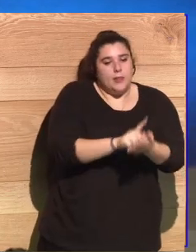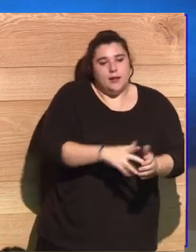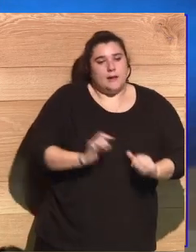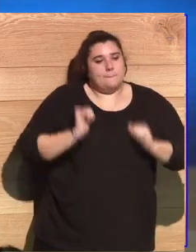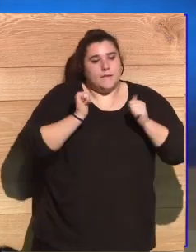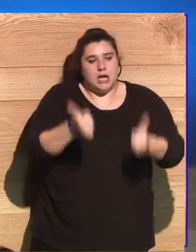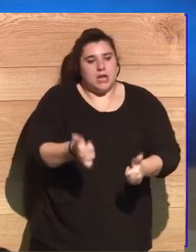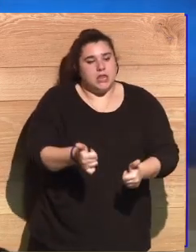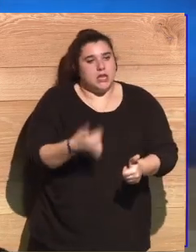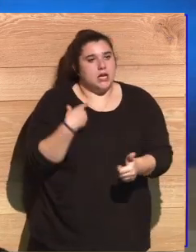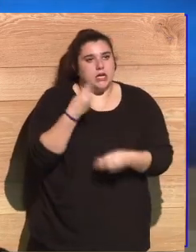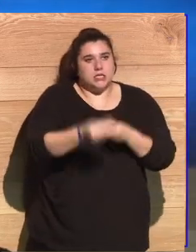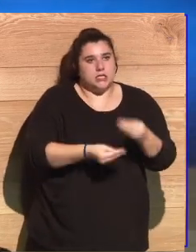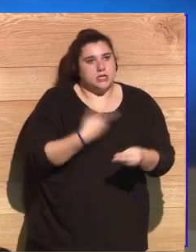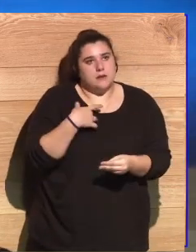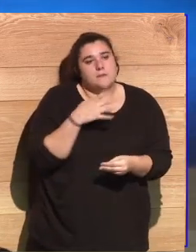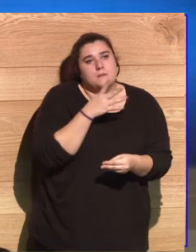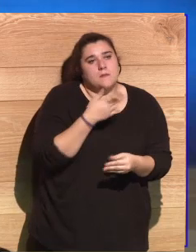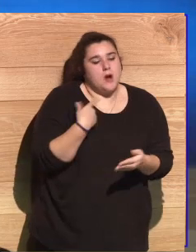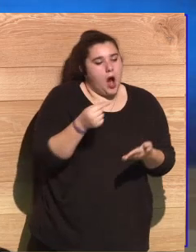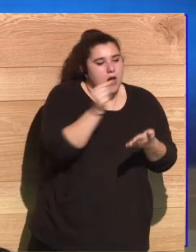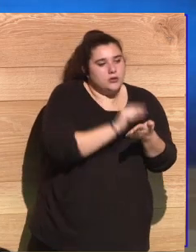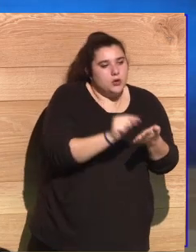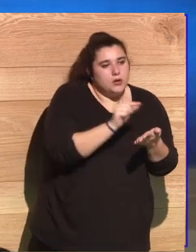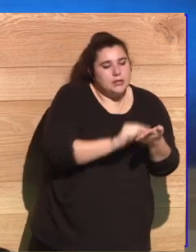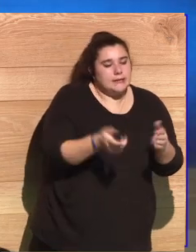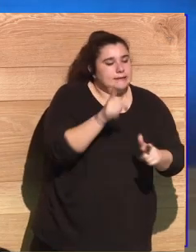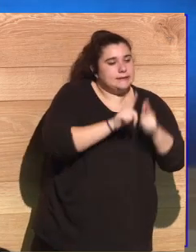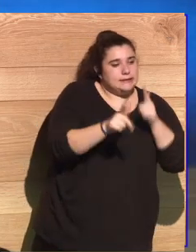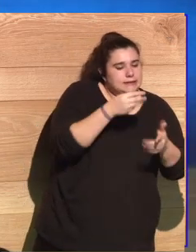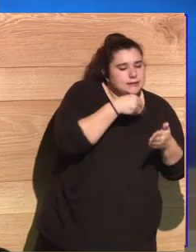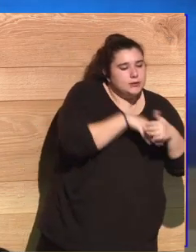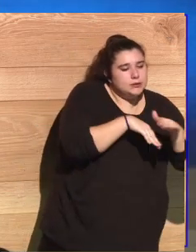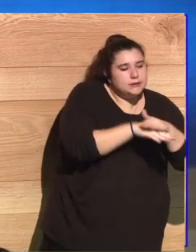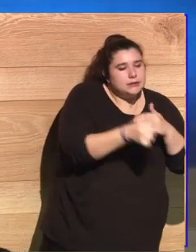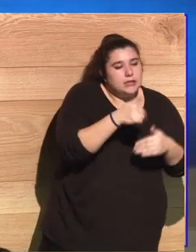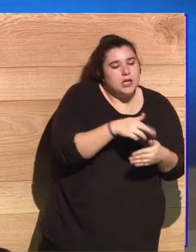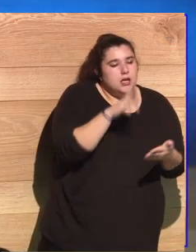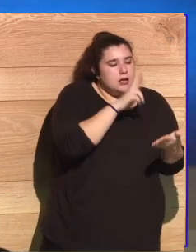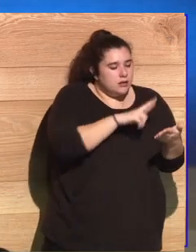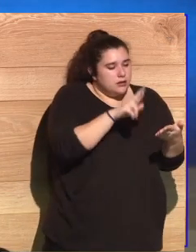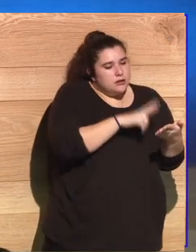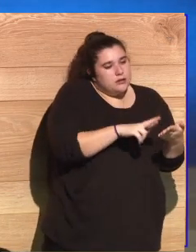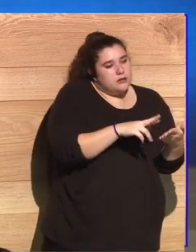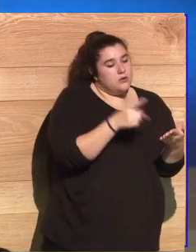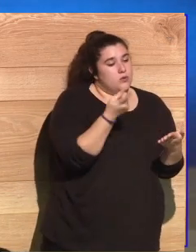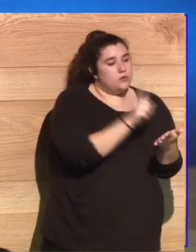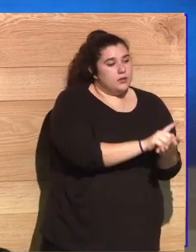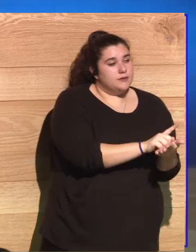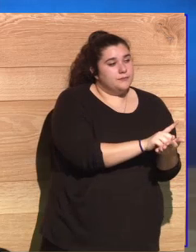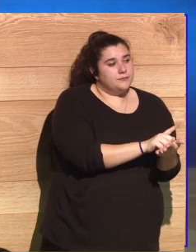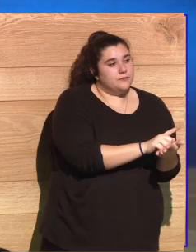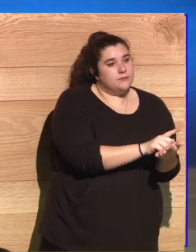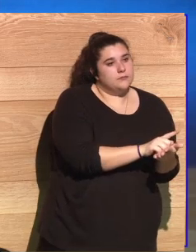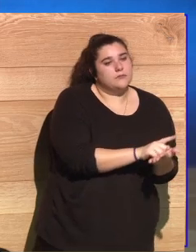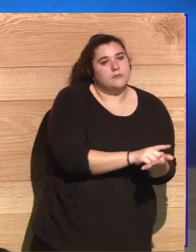I kept while I was out on the road, and I still had 30 years later. And for some reason, it just started to come. I think part